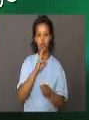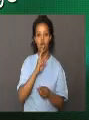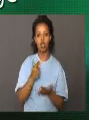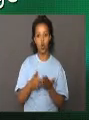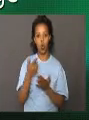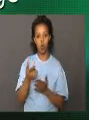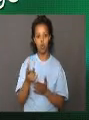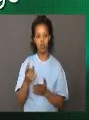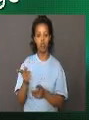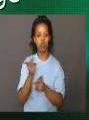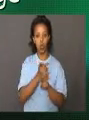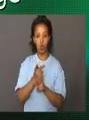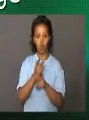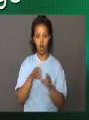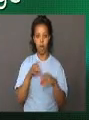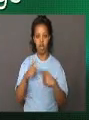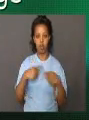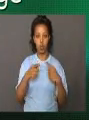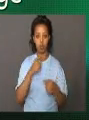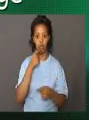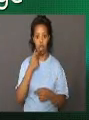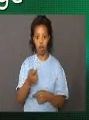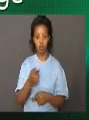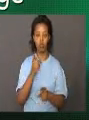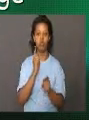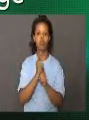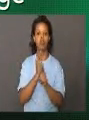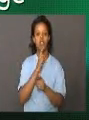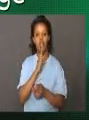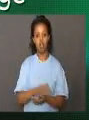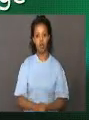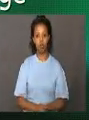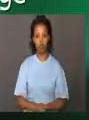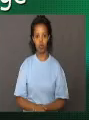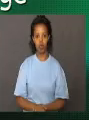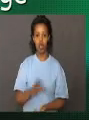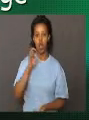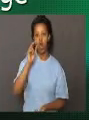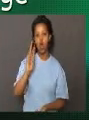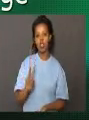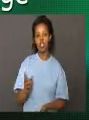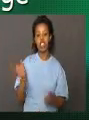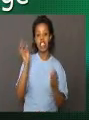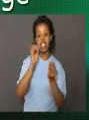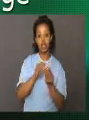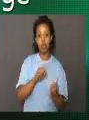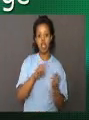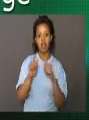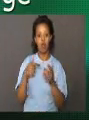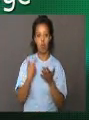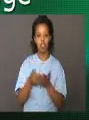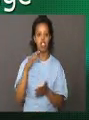the process, then you are correct. As oxygen is added to the